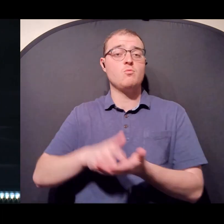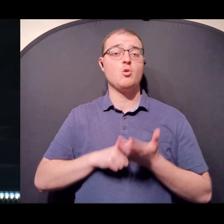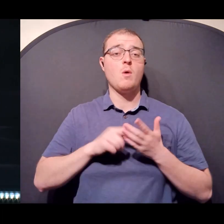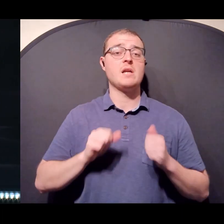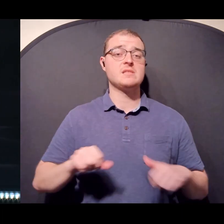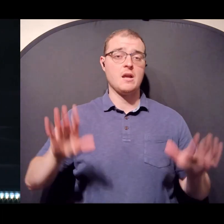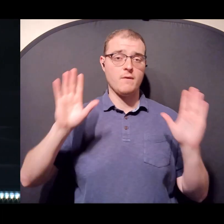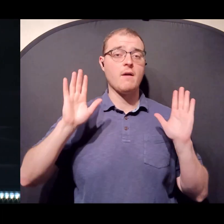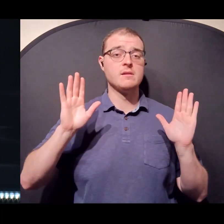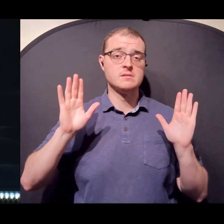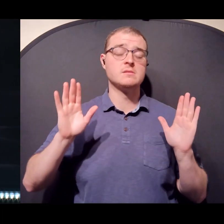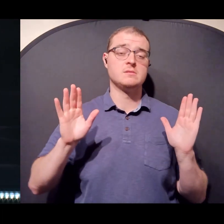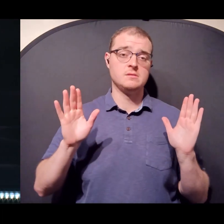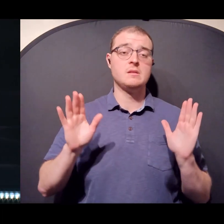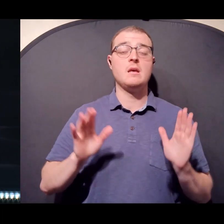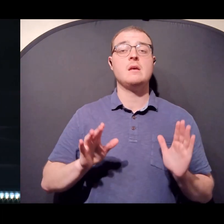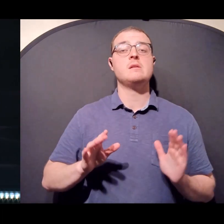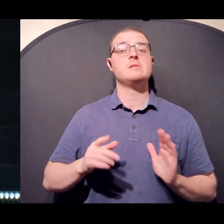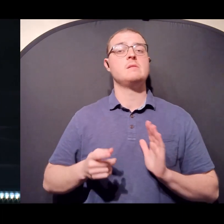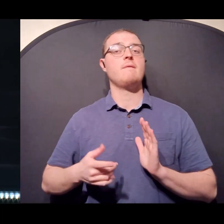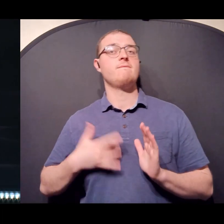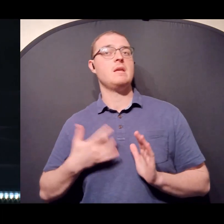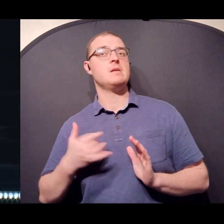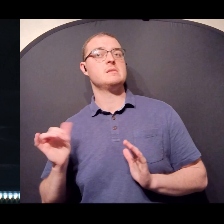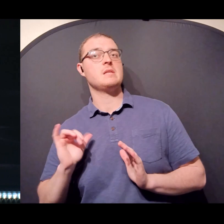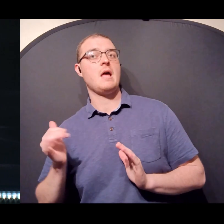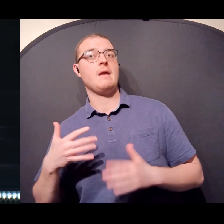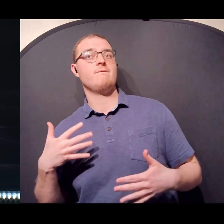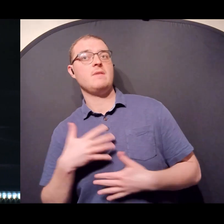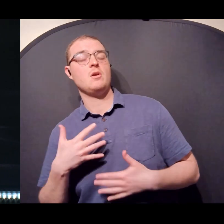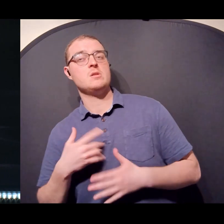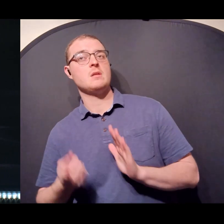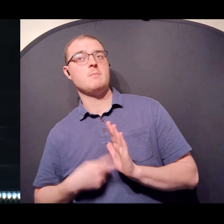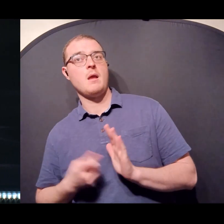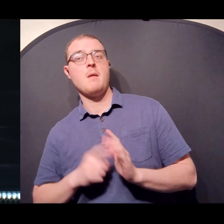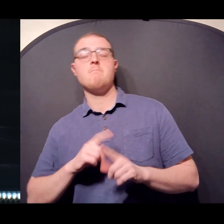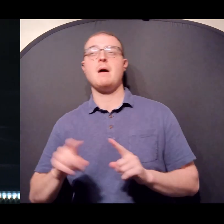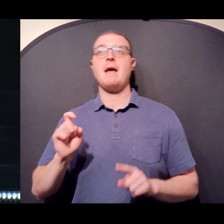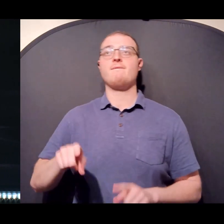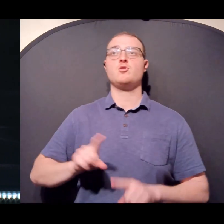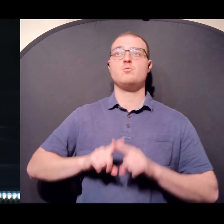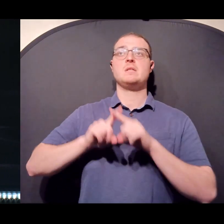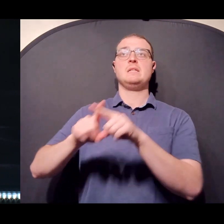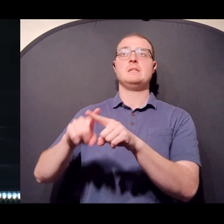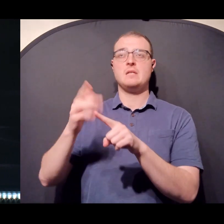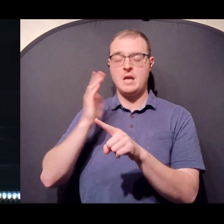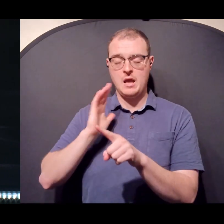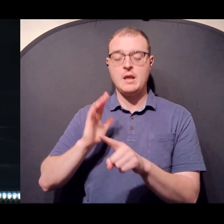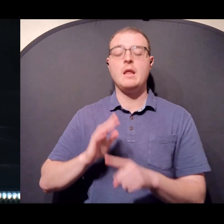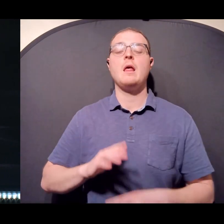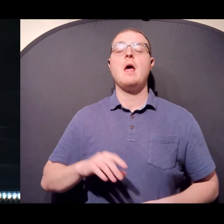sacrifice. Faith requires sacrifice. It feels like fear sometimes, but I'm leaning into God.